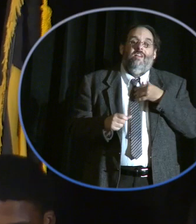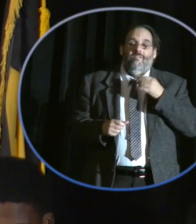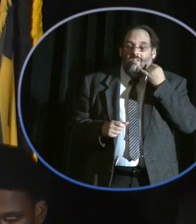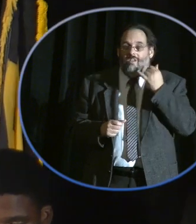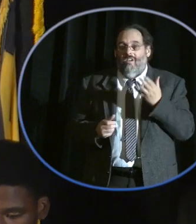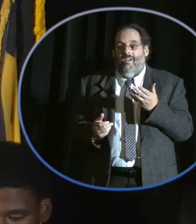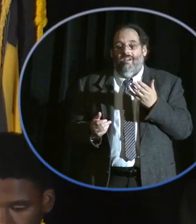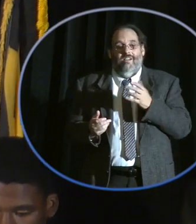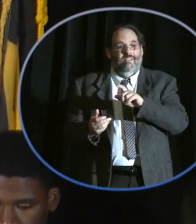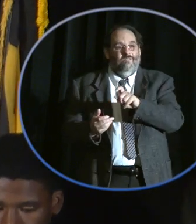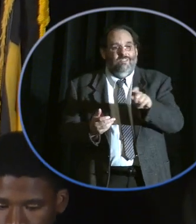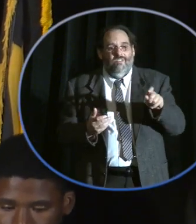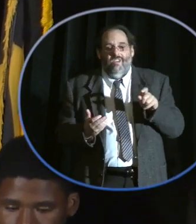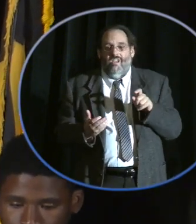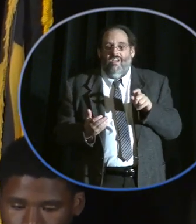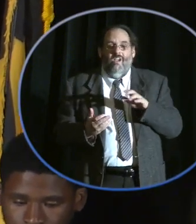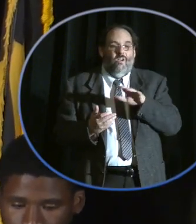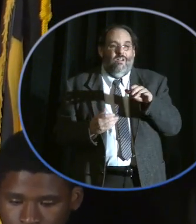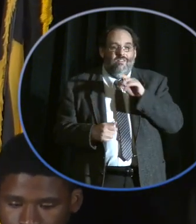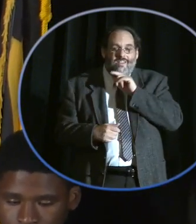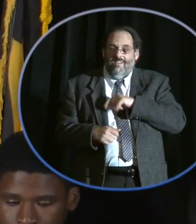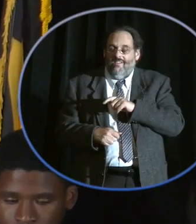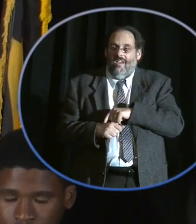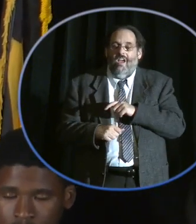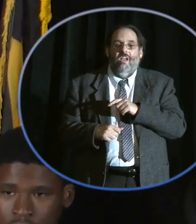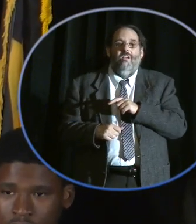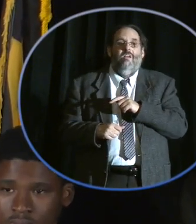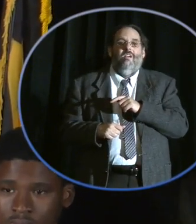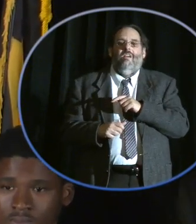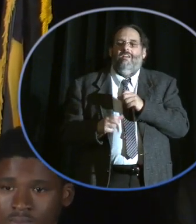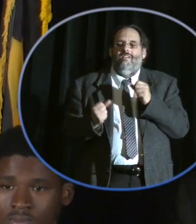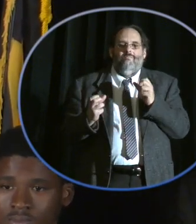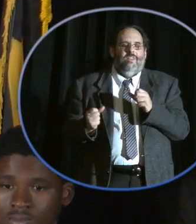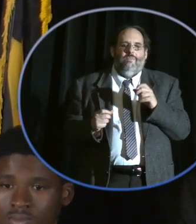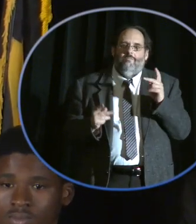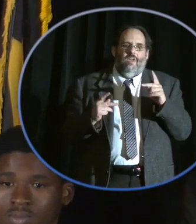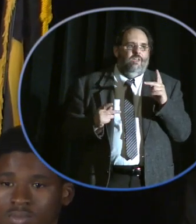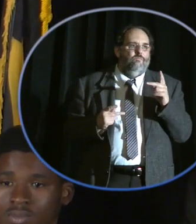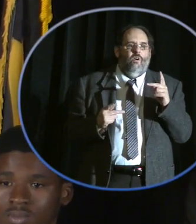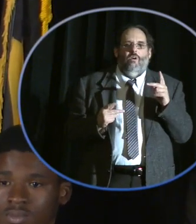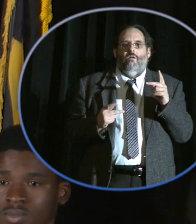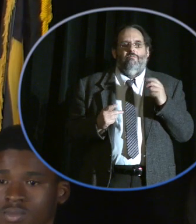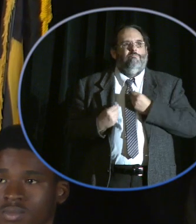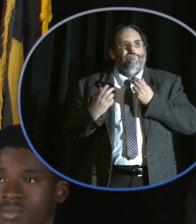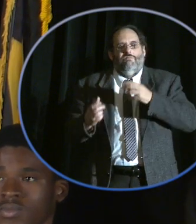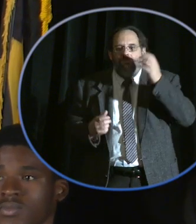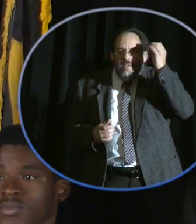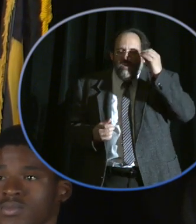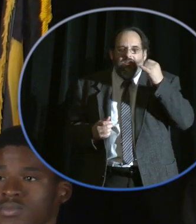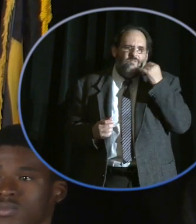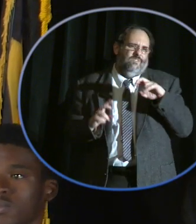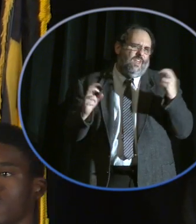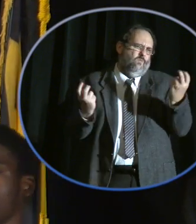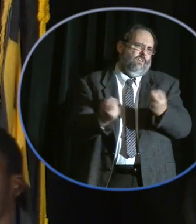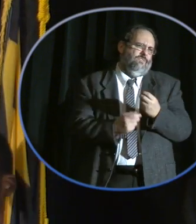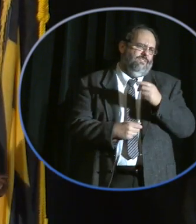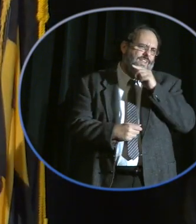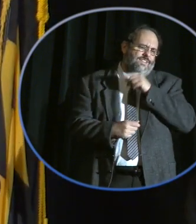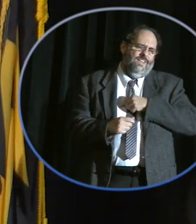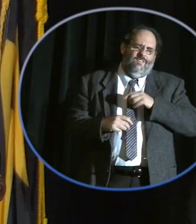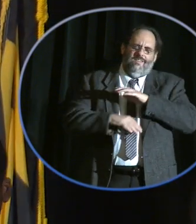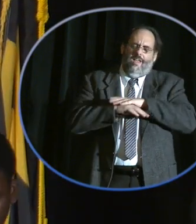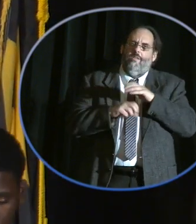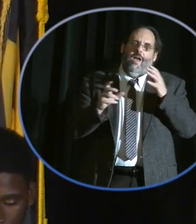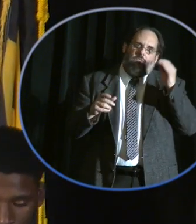word squeegee around Thanksgiving time, you get a lot of opinions, a lot of feelings, lots of thoughts.